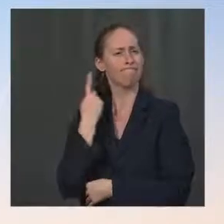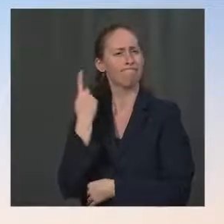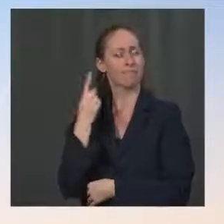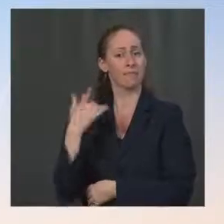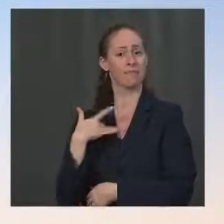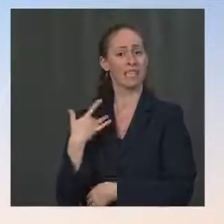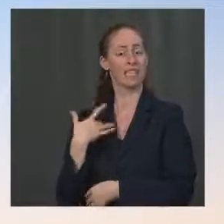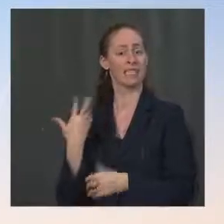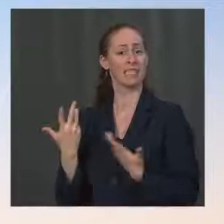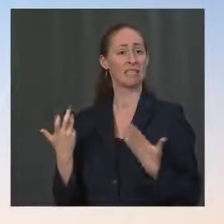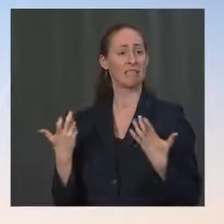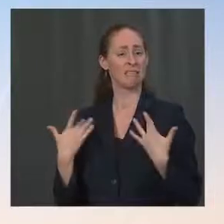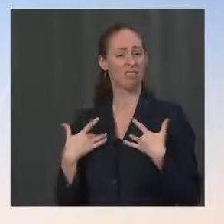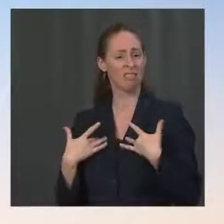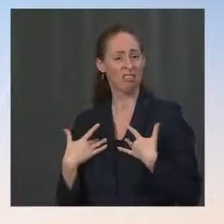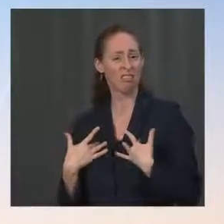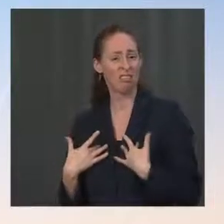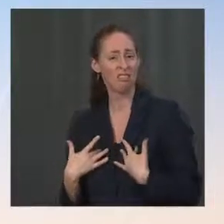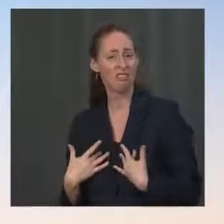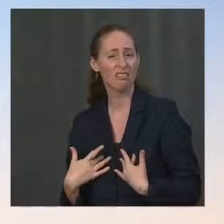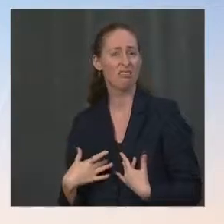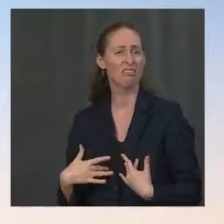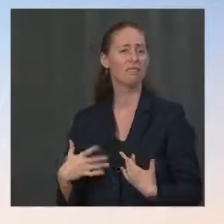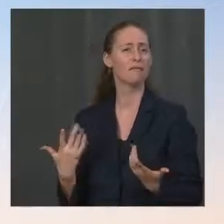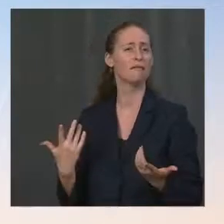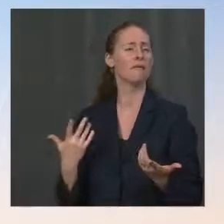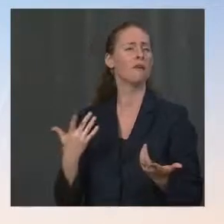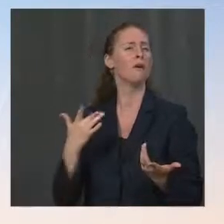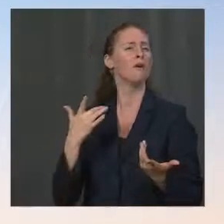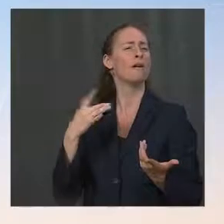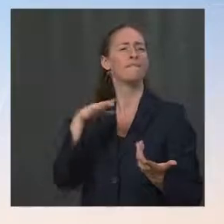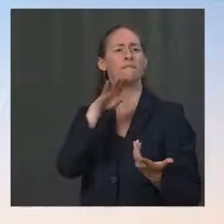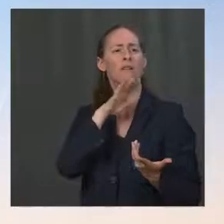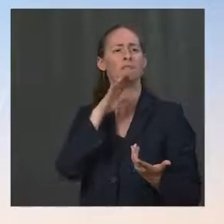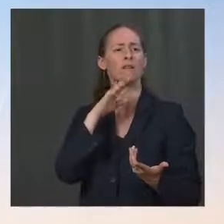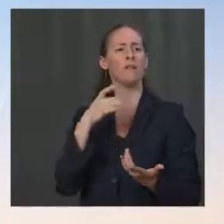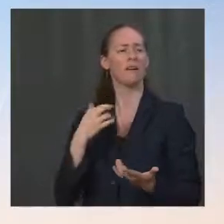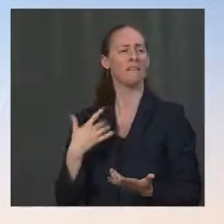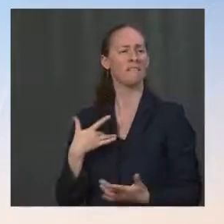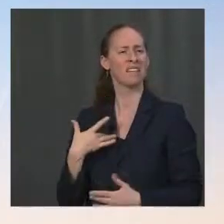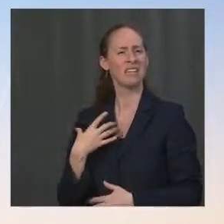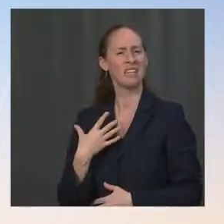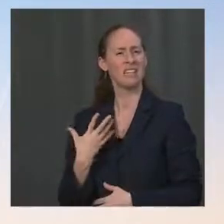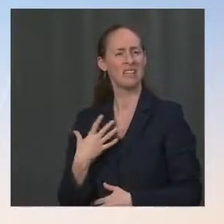resignation or frustration or whatever you want to call it with the sort of situation that they find themselves in?